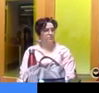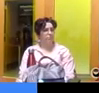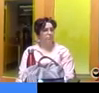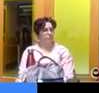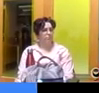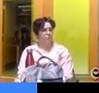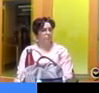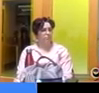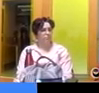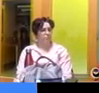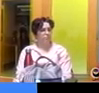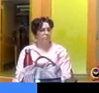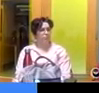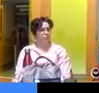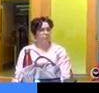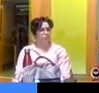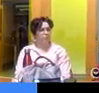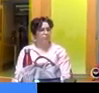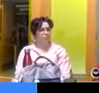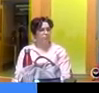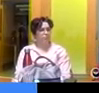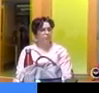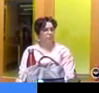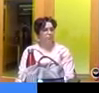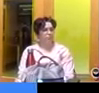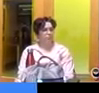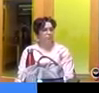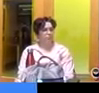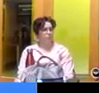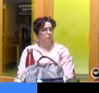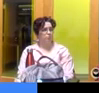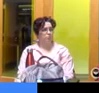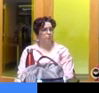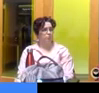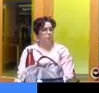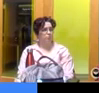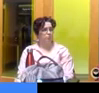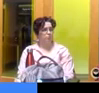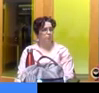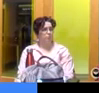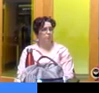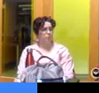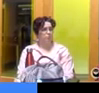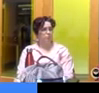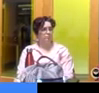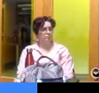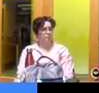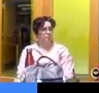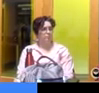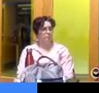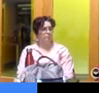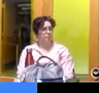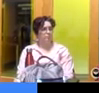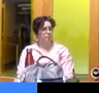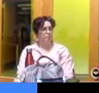And if we can, you know, maybe just think for a moment of different groups that might be at higher risk. I know that a lot of us have had training